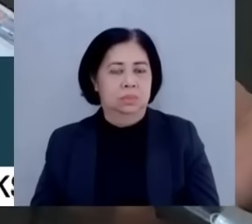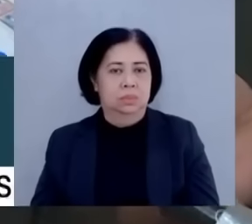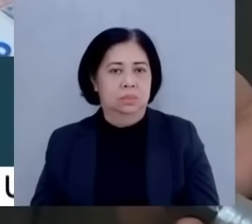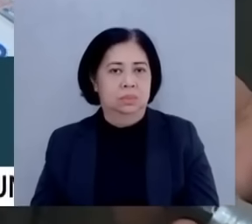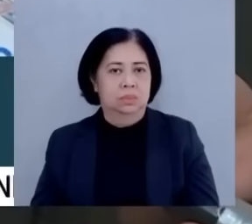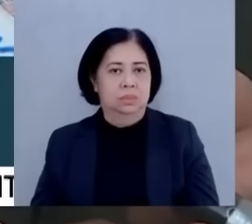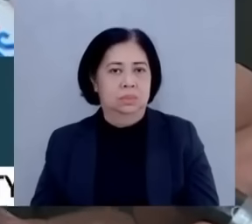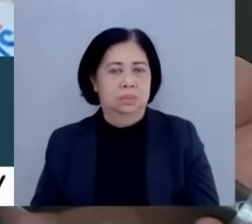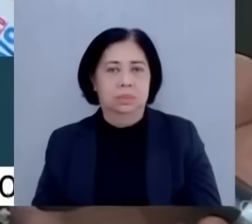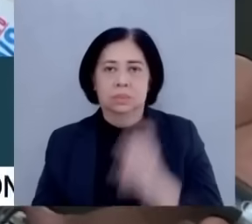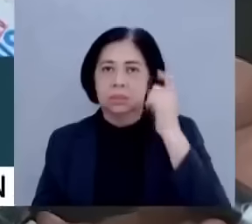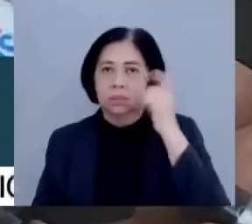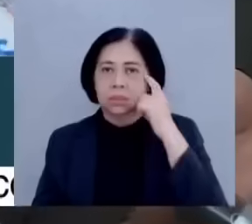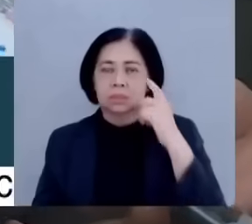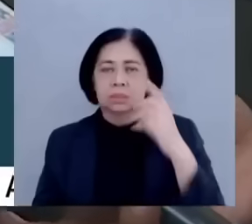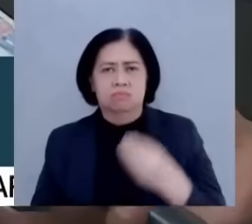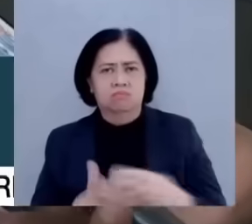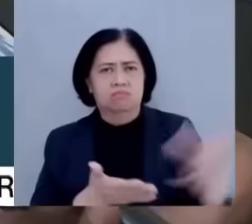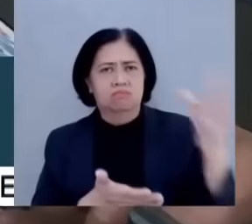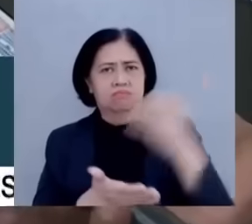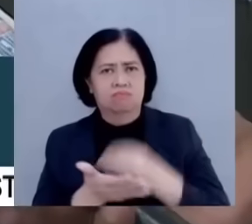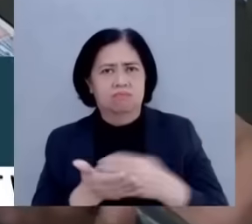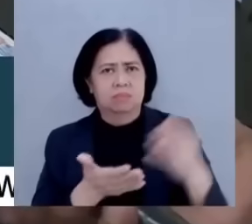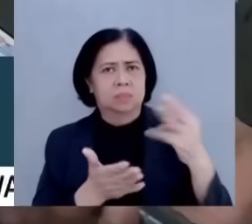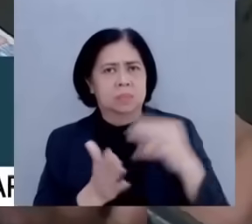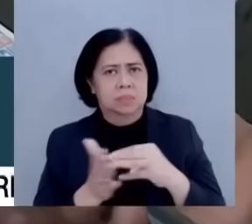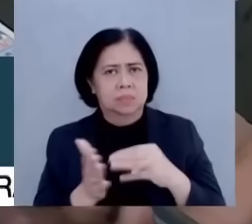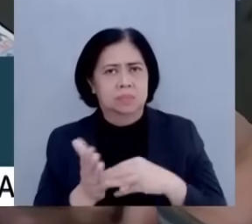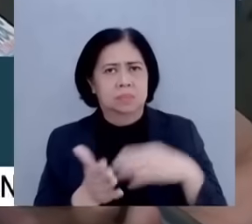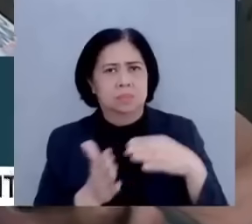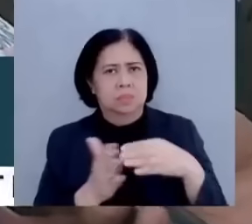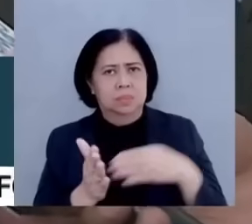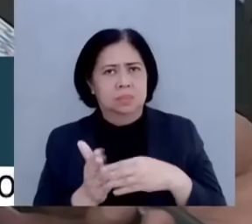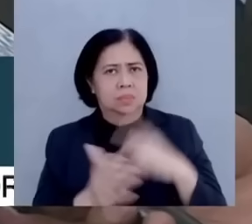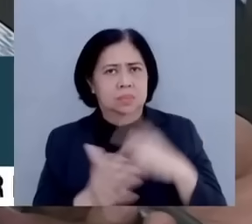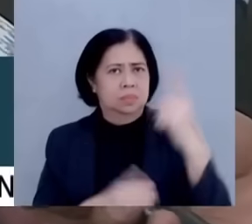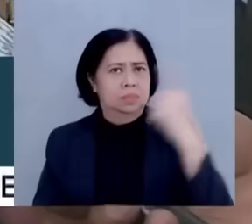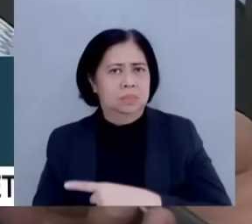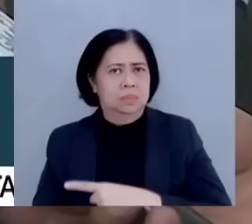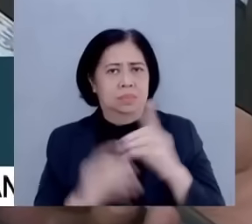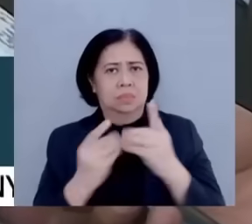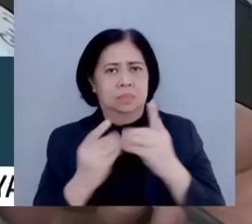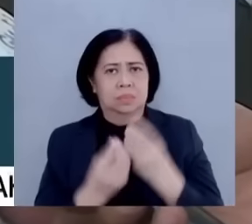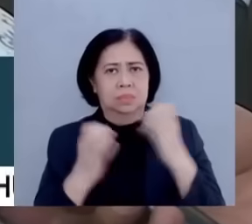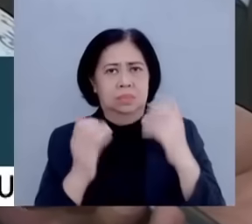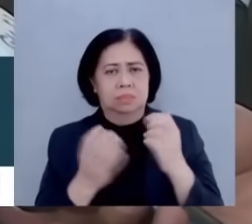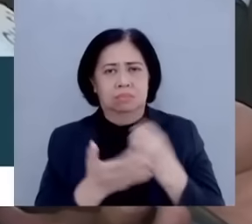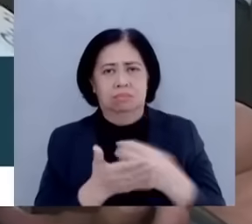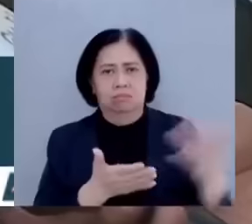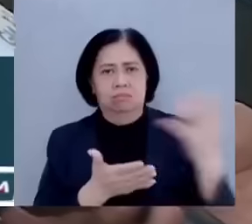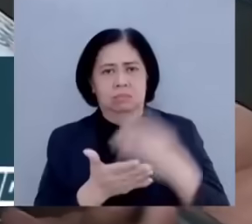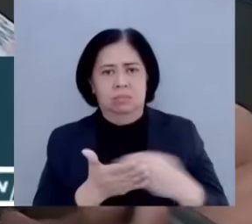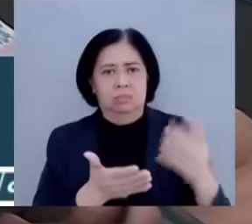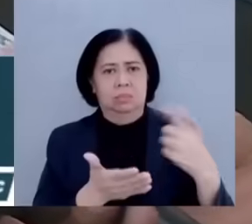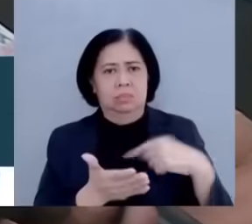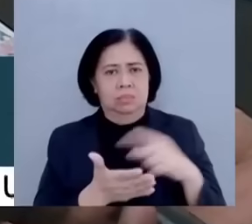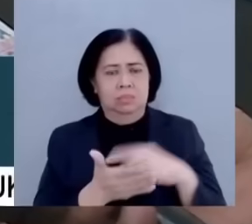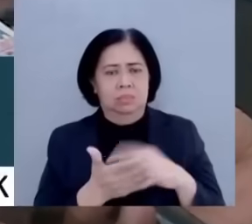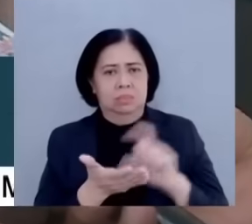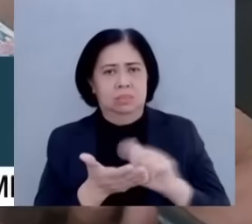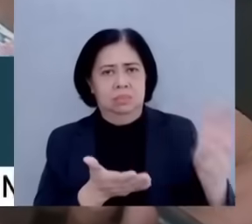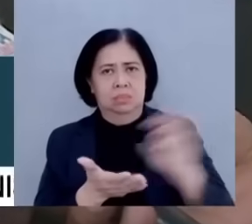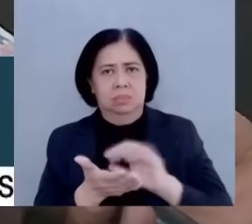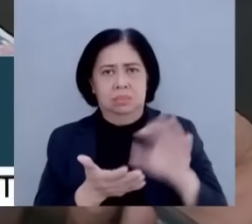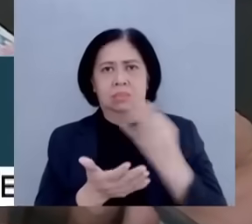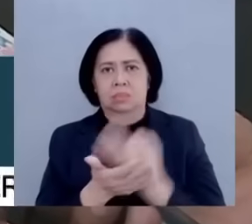government offices disburse millions, billions in a day. Sa DepEd, nagdi-disperse kami. Disburse.